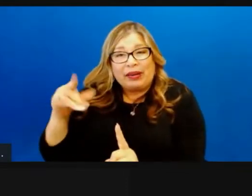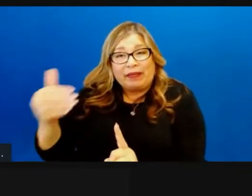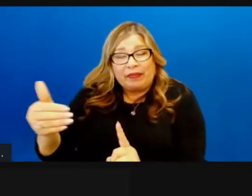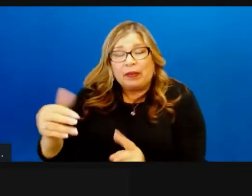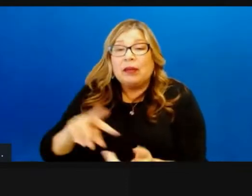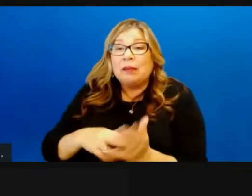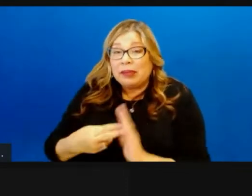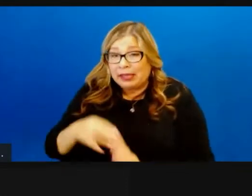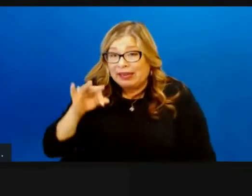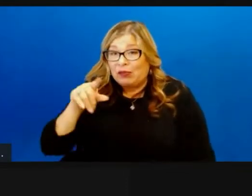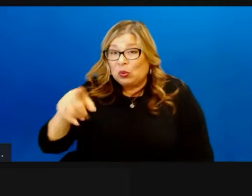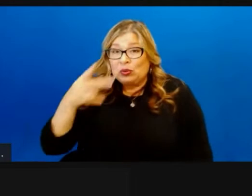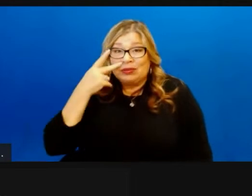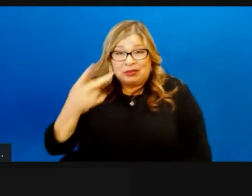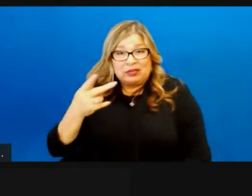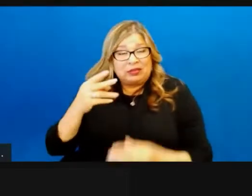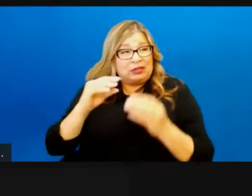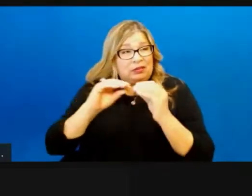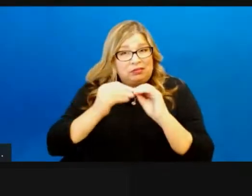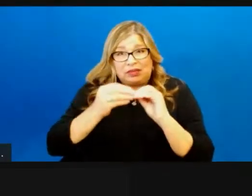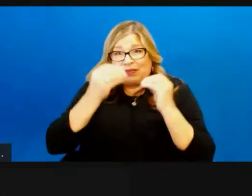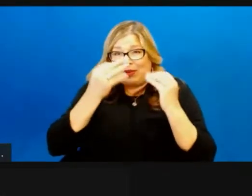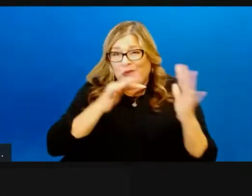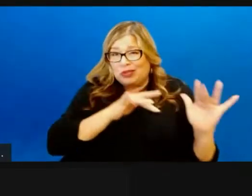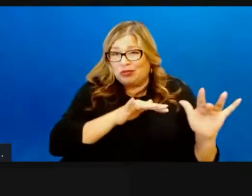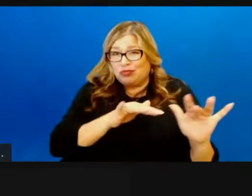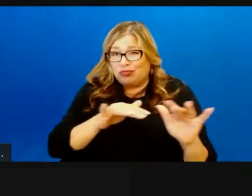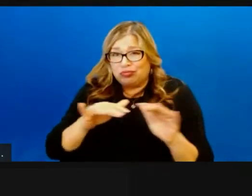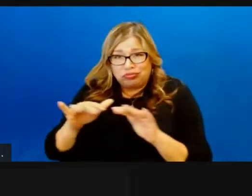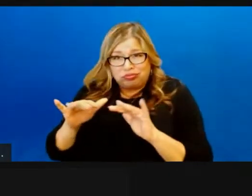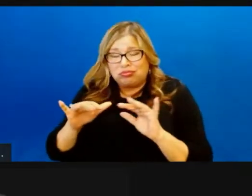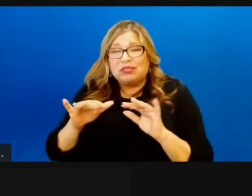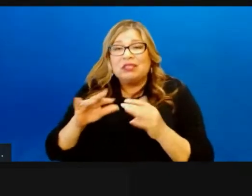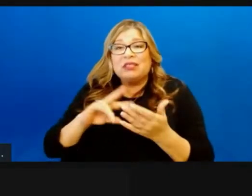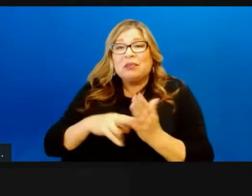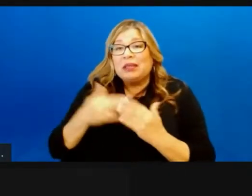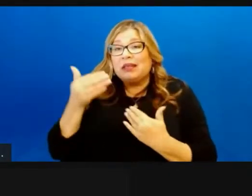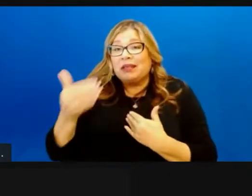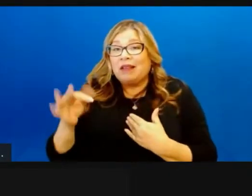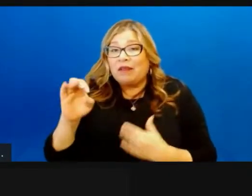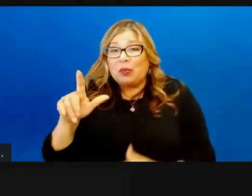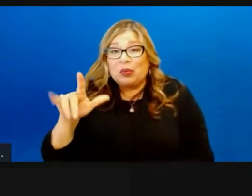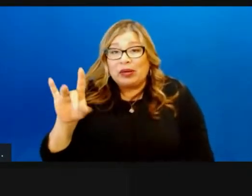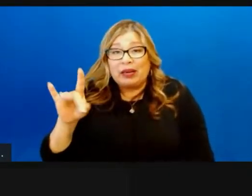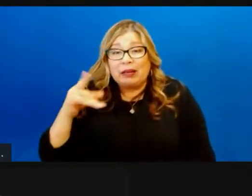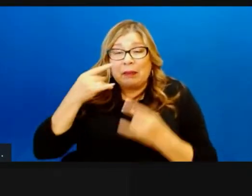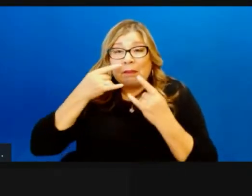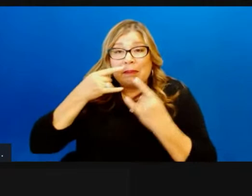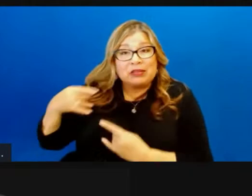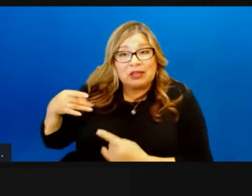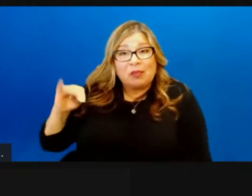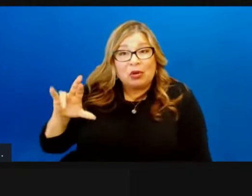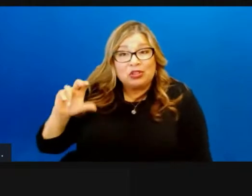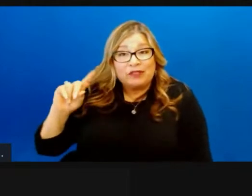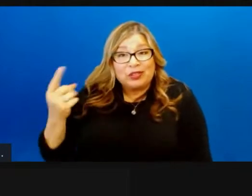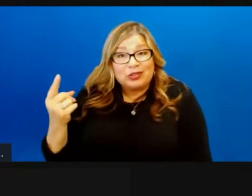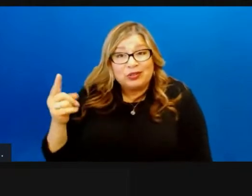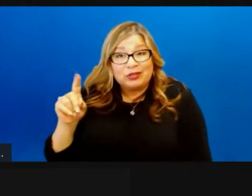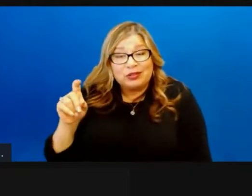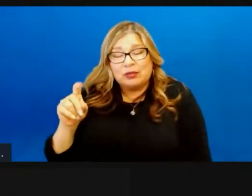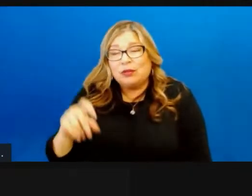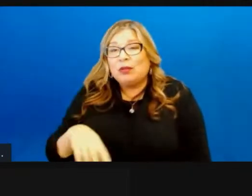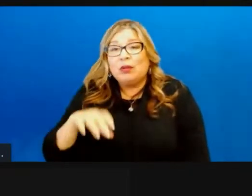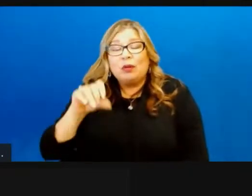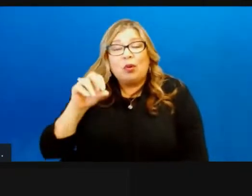the mask mandate goes away on March 1st? Does that mean that we're setting a timetable to set